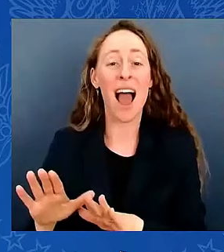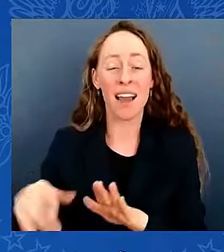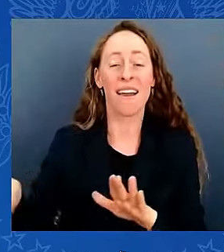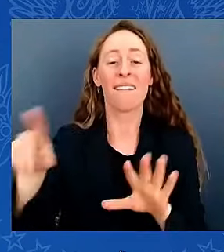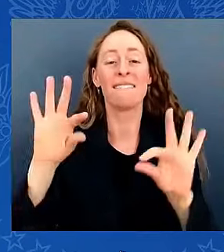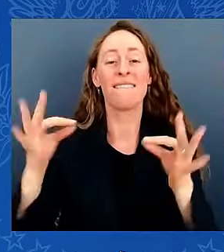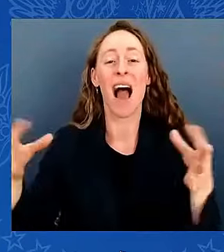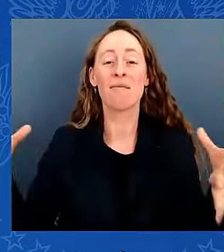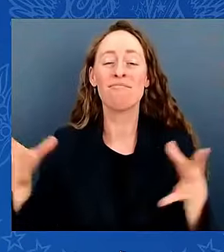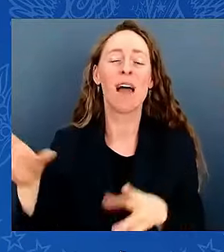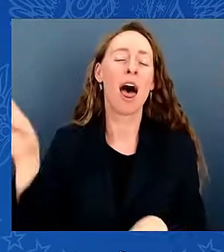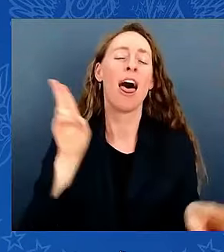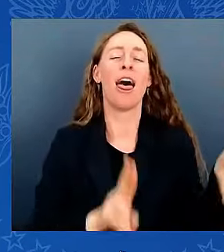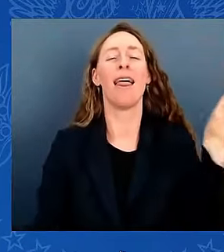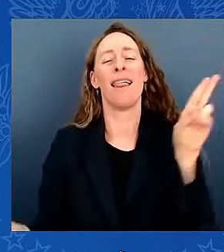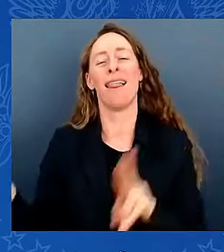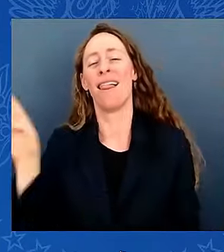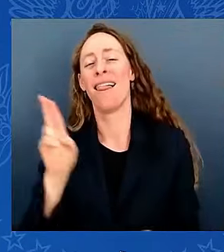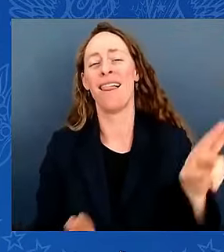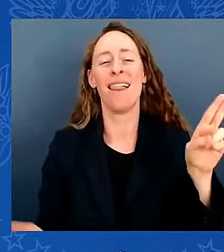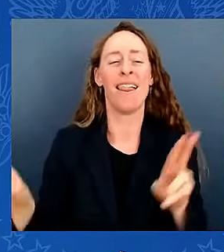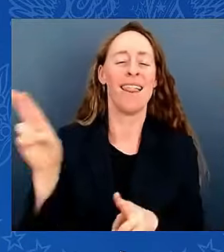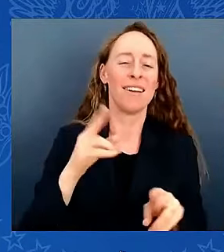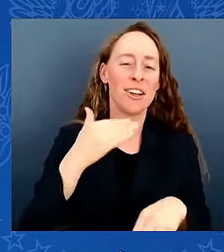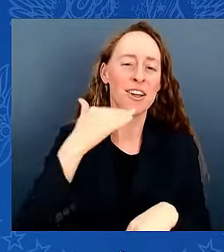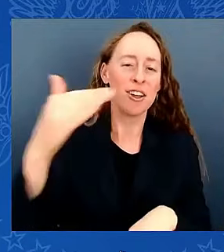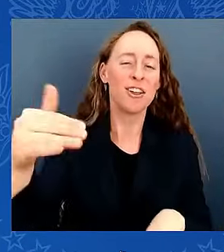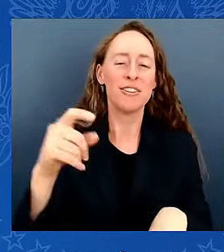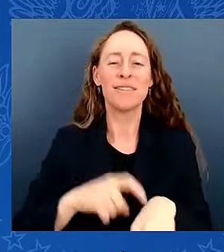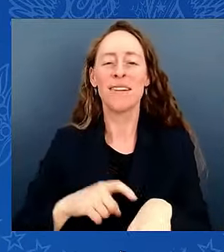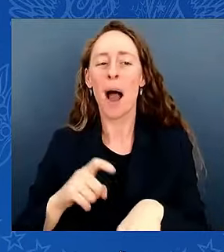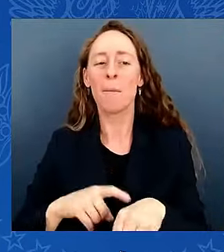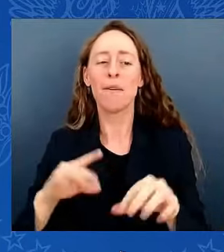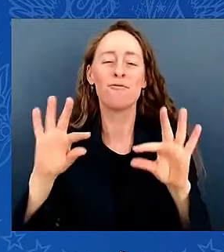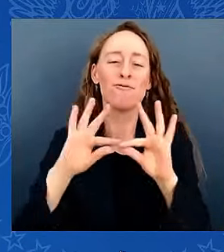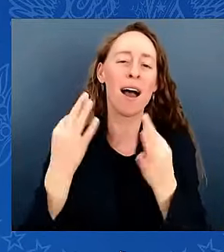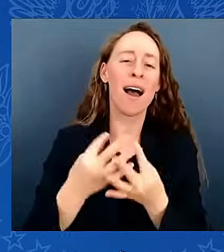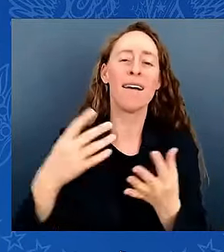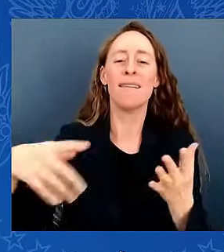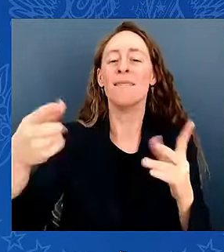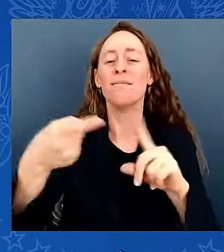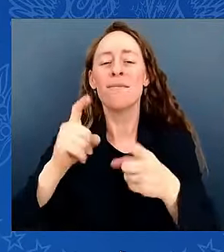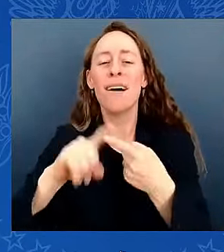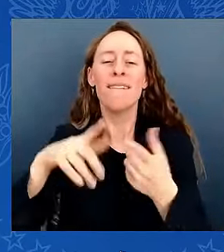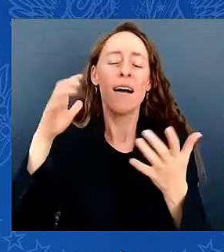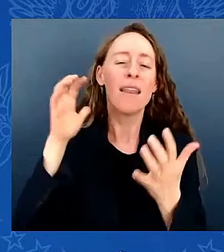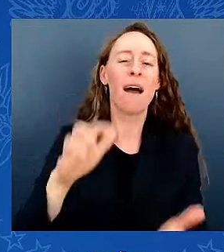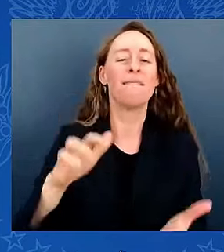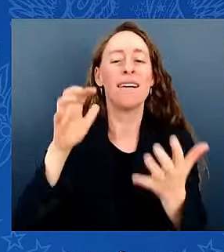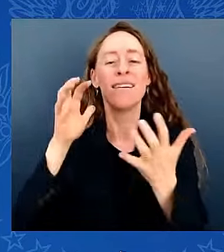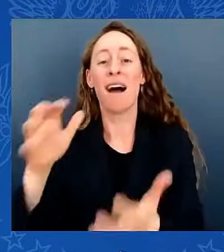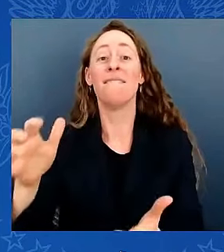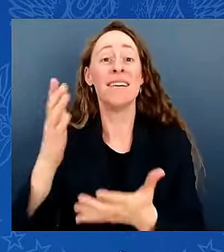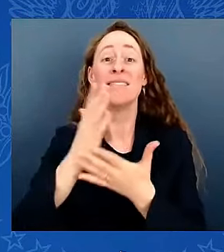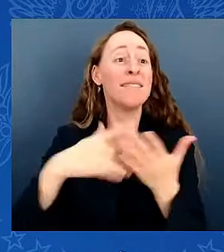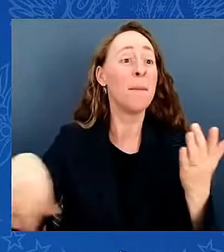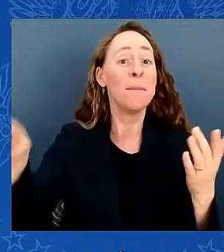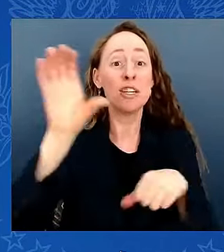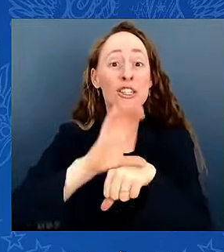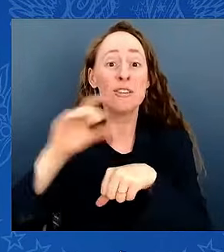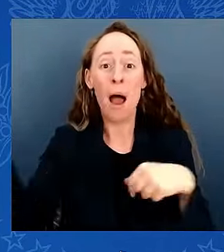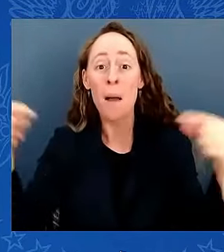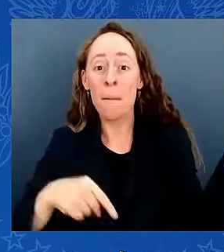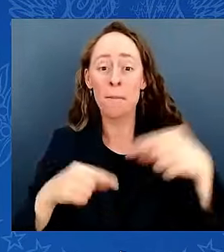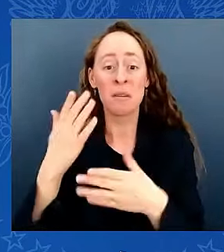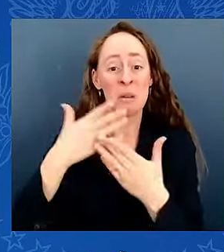family, friends, neighbors, church members, and sometimes even strangers who needed a good home-cooked meal. In